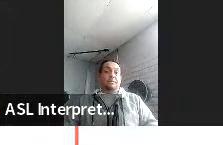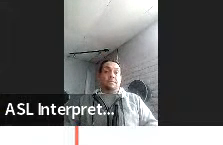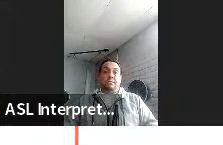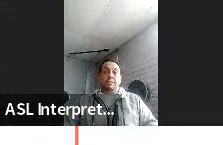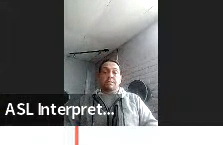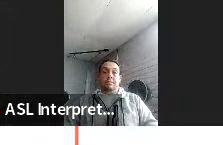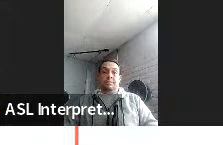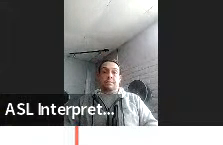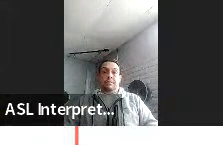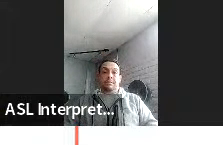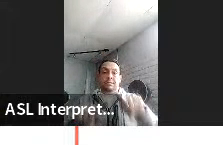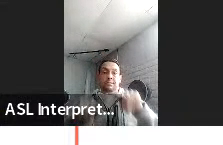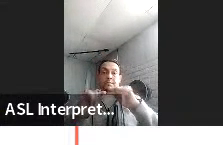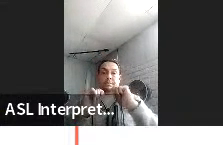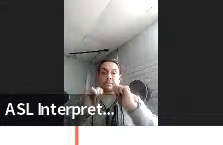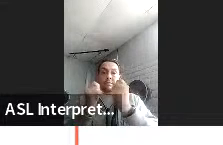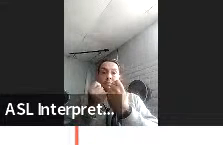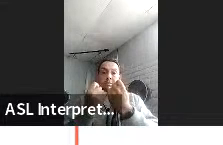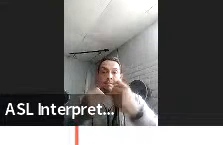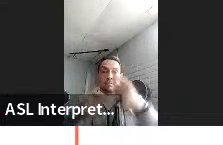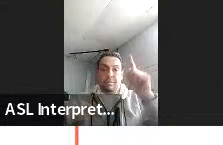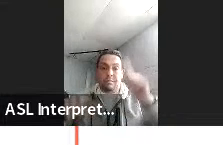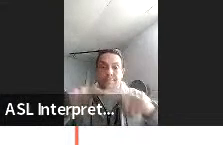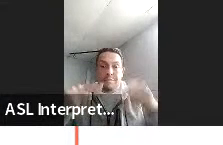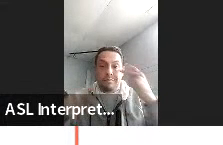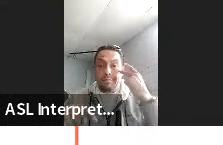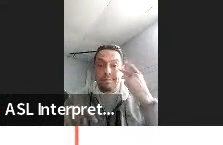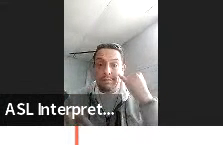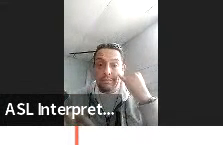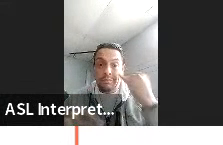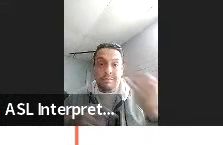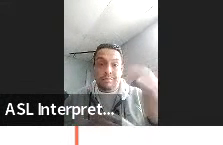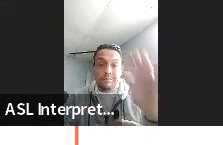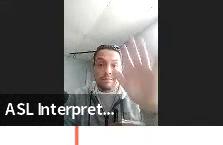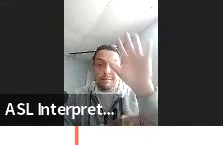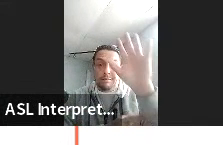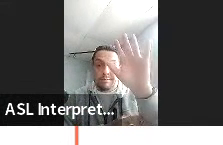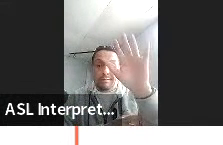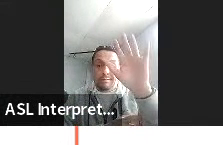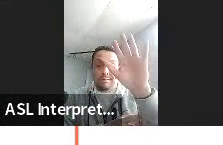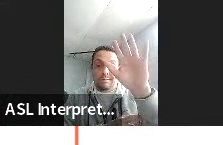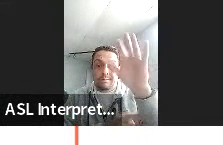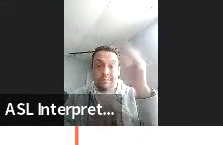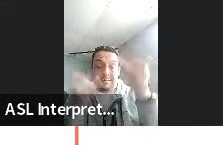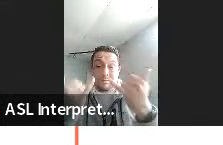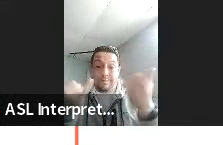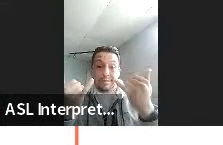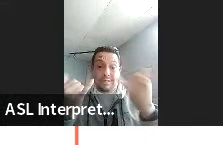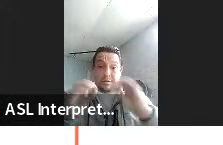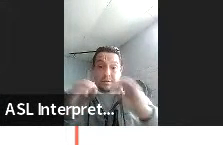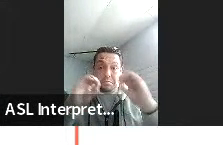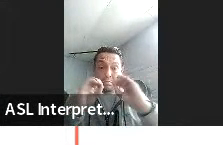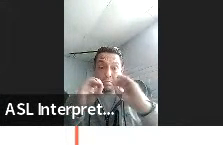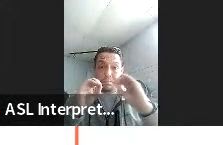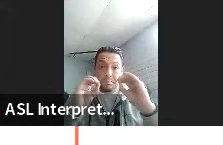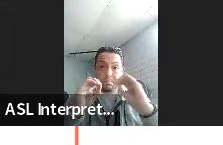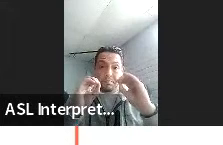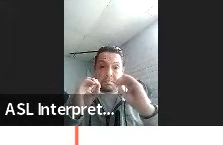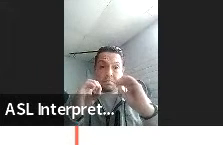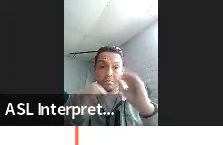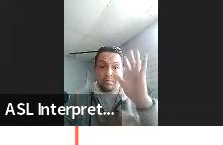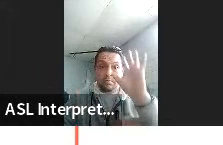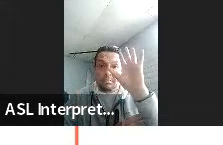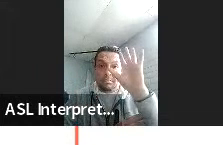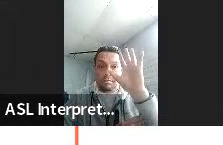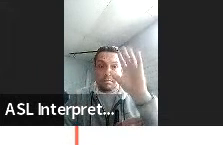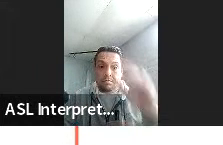Team, I can't see if there's raised hands on my screen. There are currently no raised hands. We do have